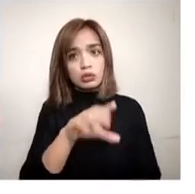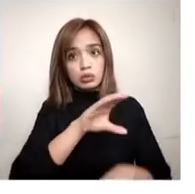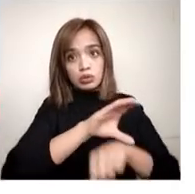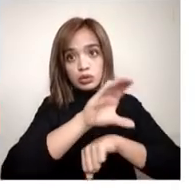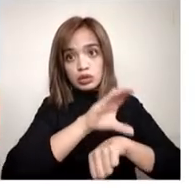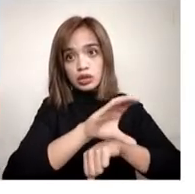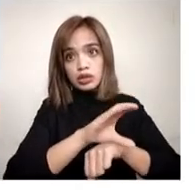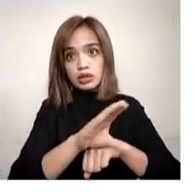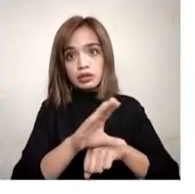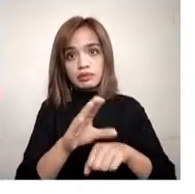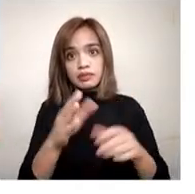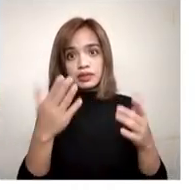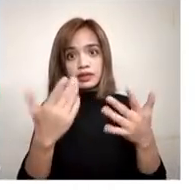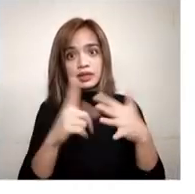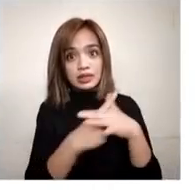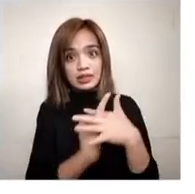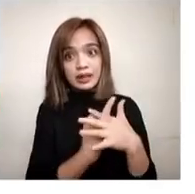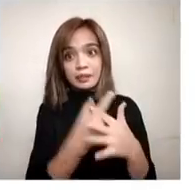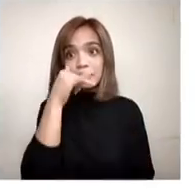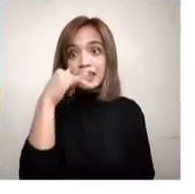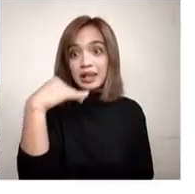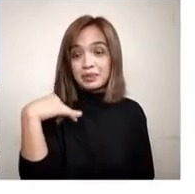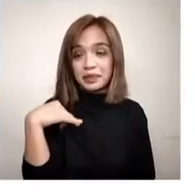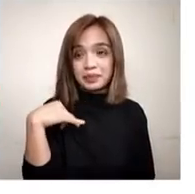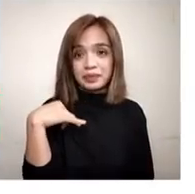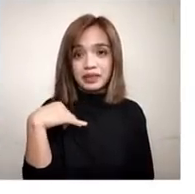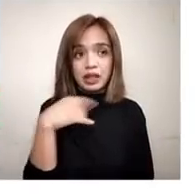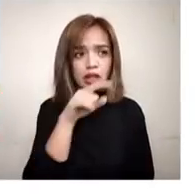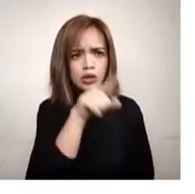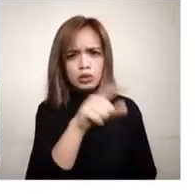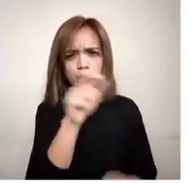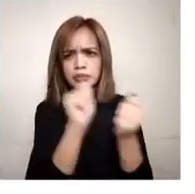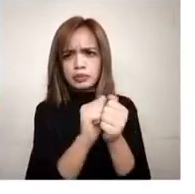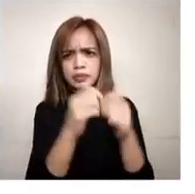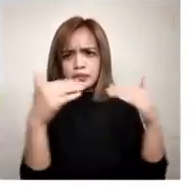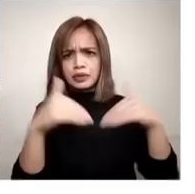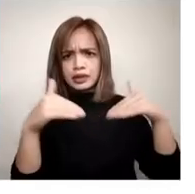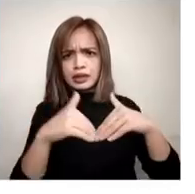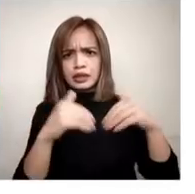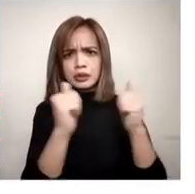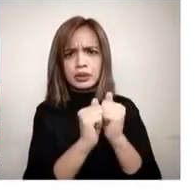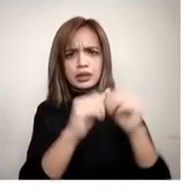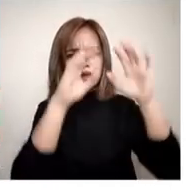already begun. Actually, yesterday you met with a presidential candidate.